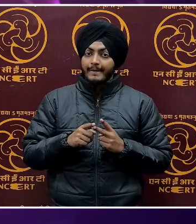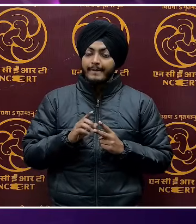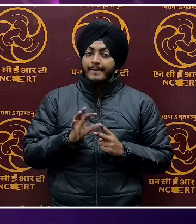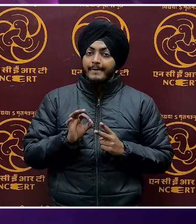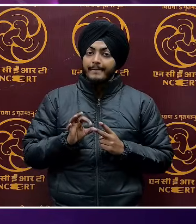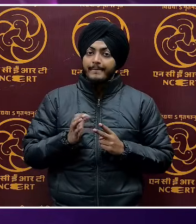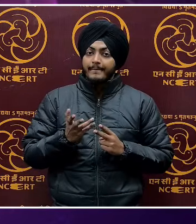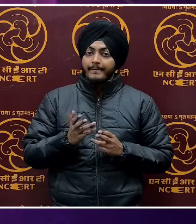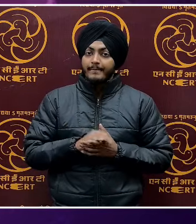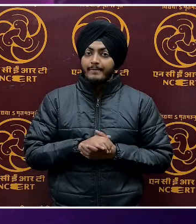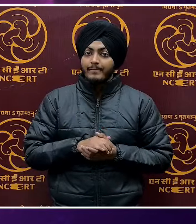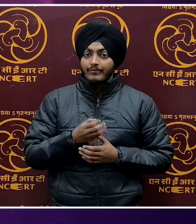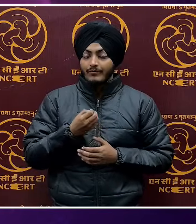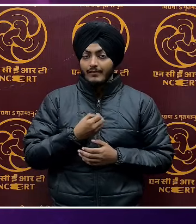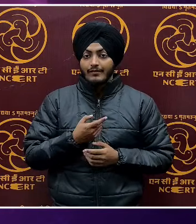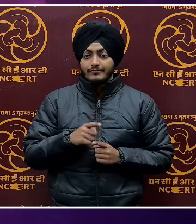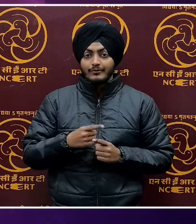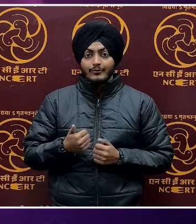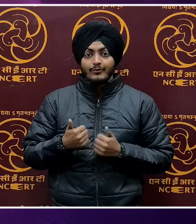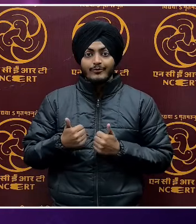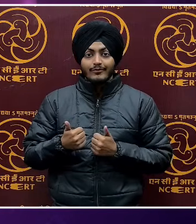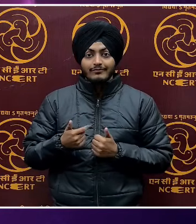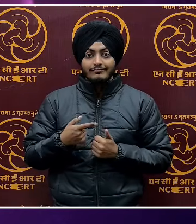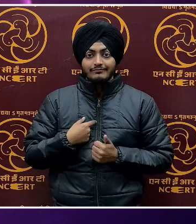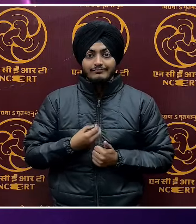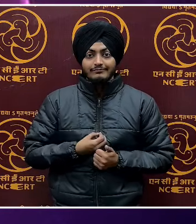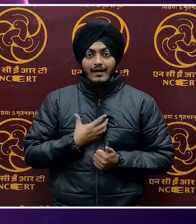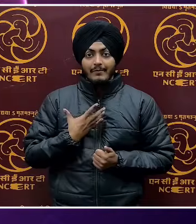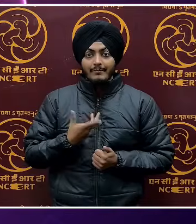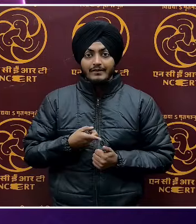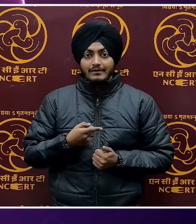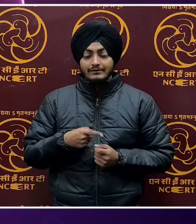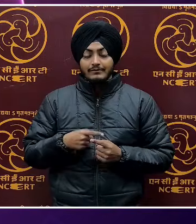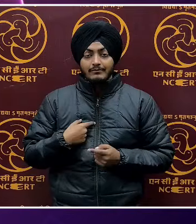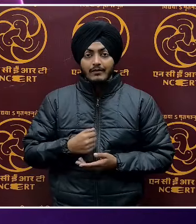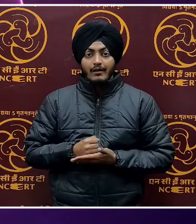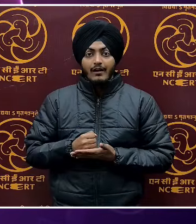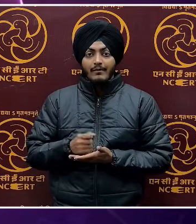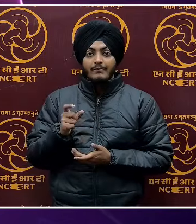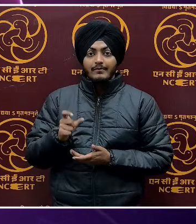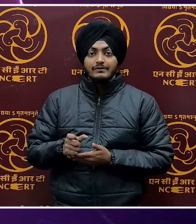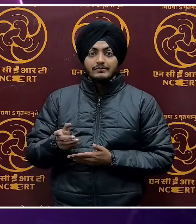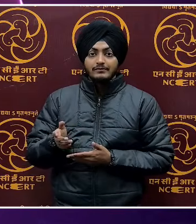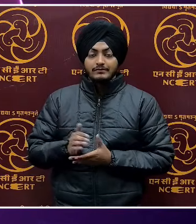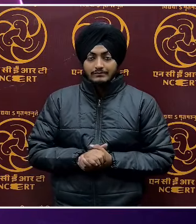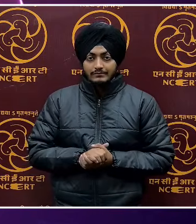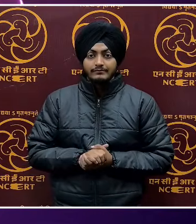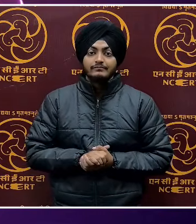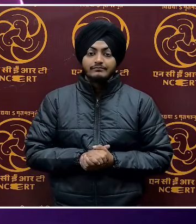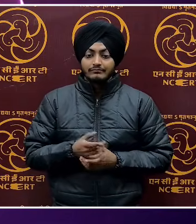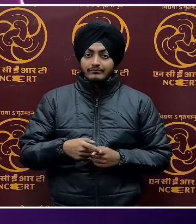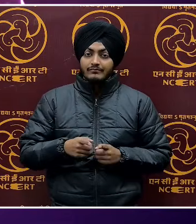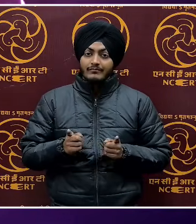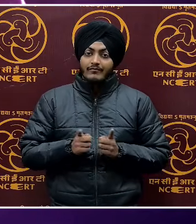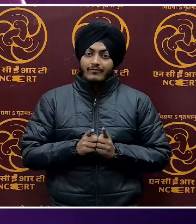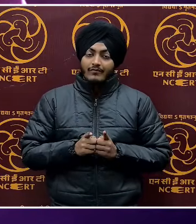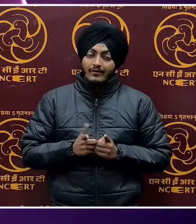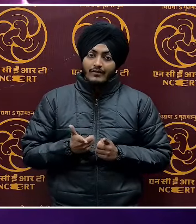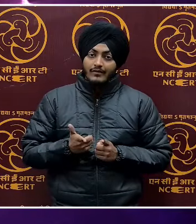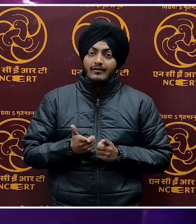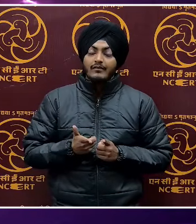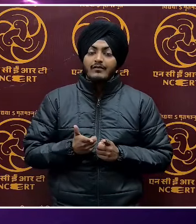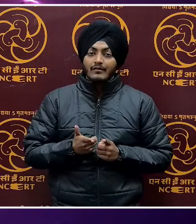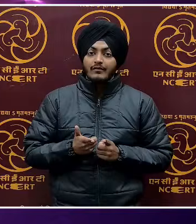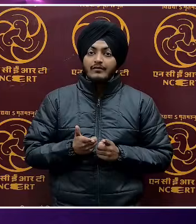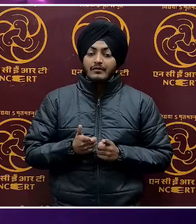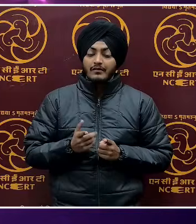is a good thing. Yes, it is absolutely a good thing. You're helping someone, right? Yeah. It's little deed of warmth, like